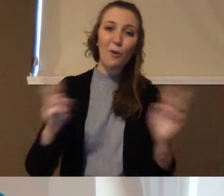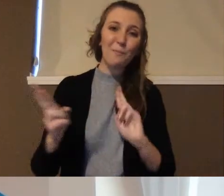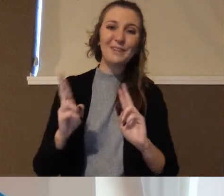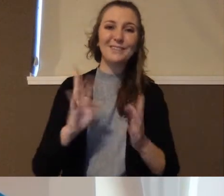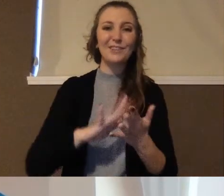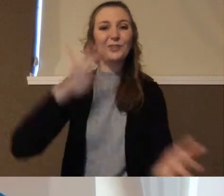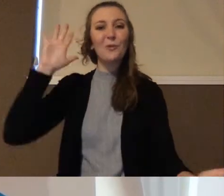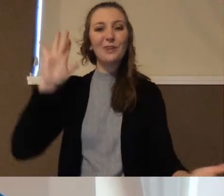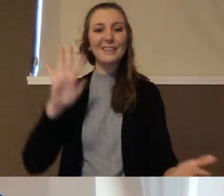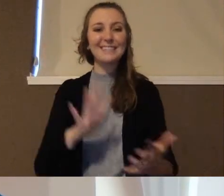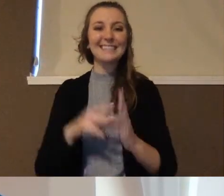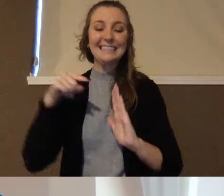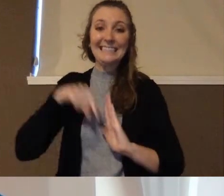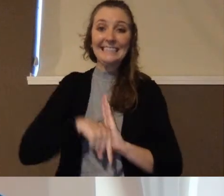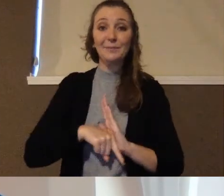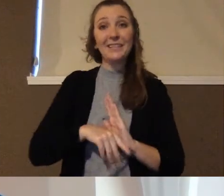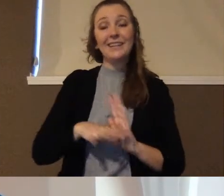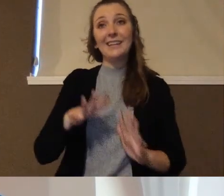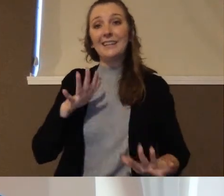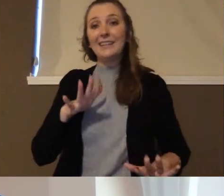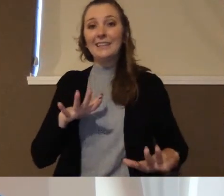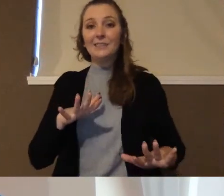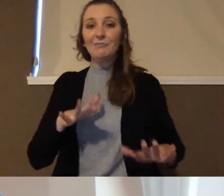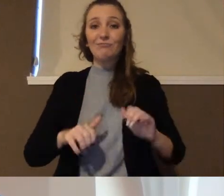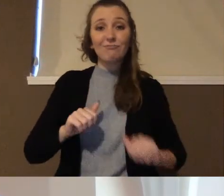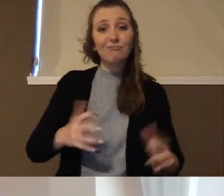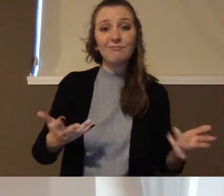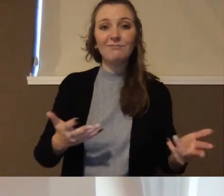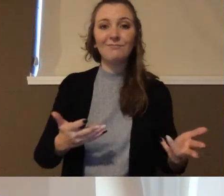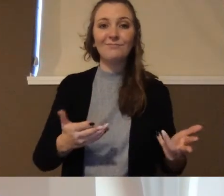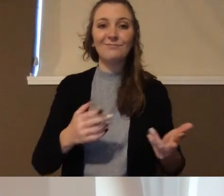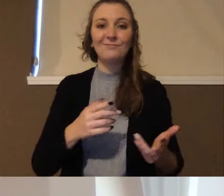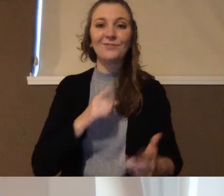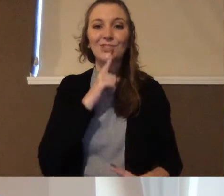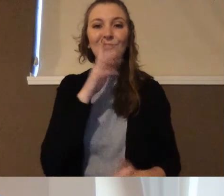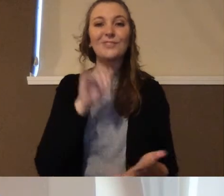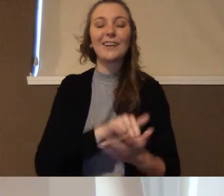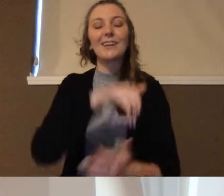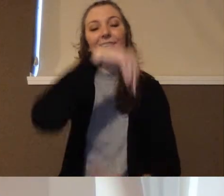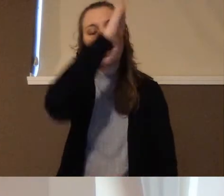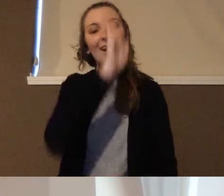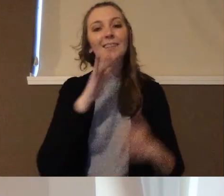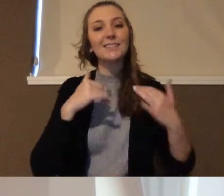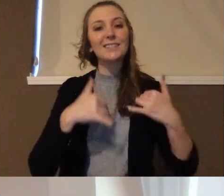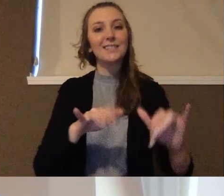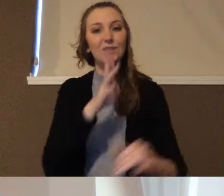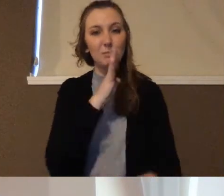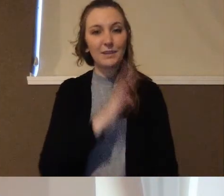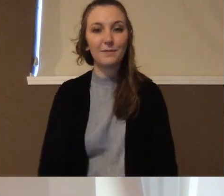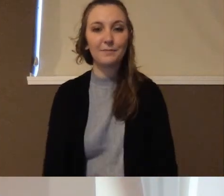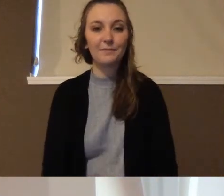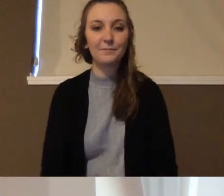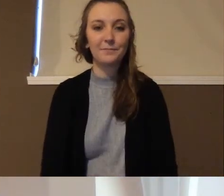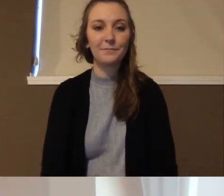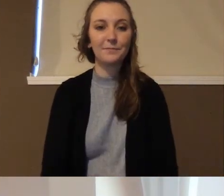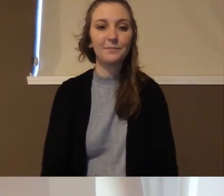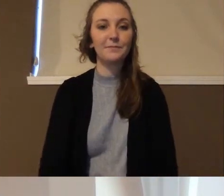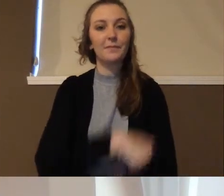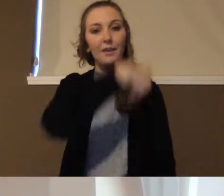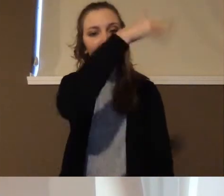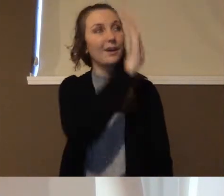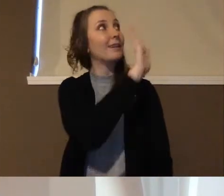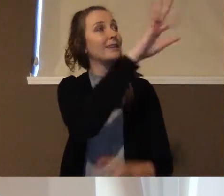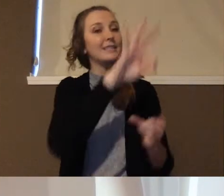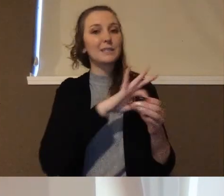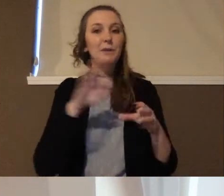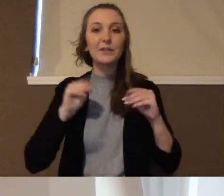truth that God is still speaking. God's Spirit is blowing, breathing, and